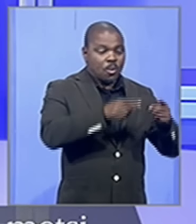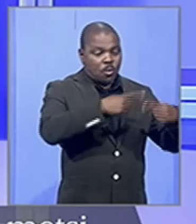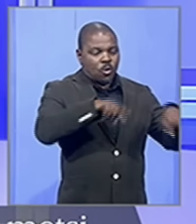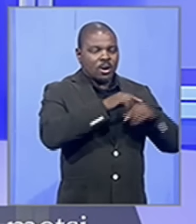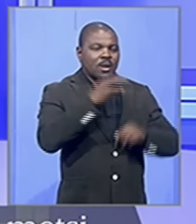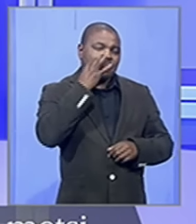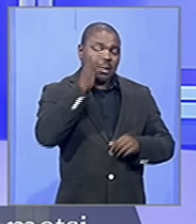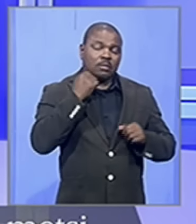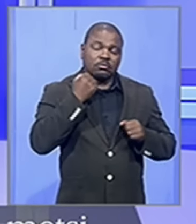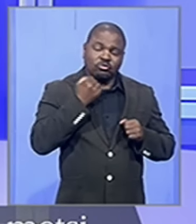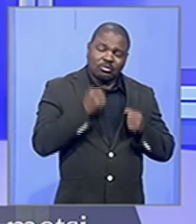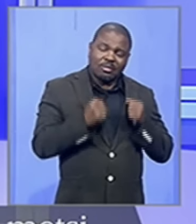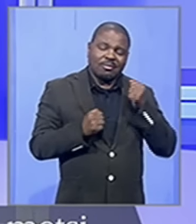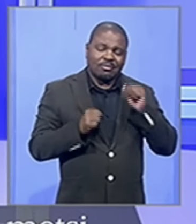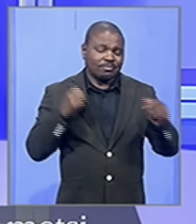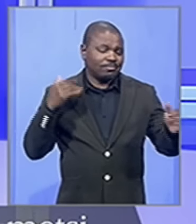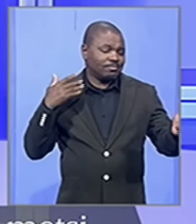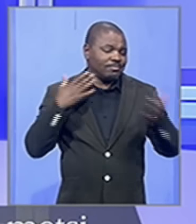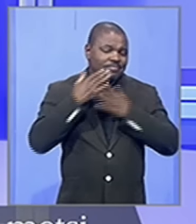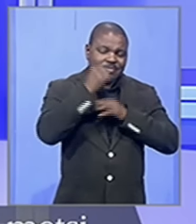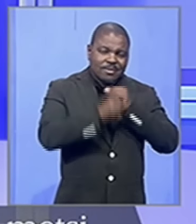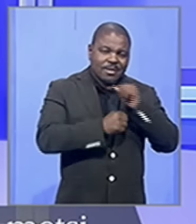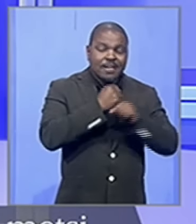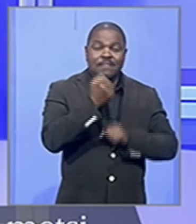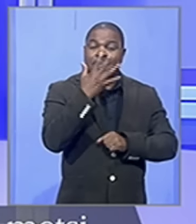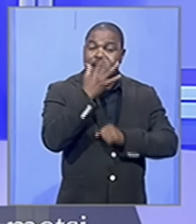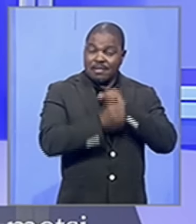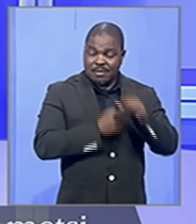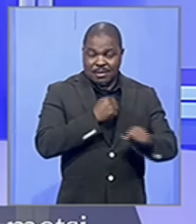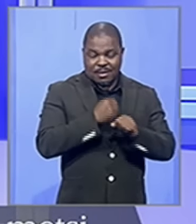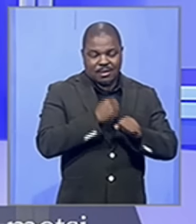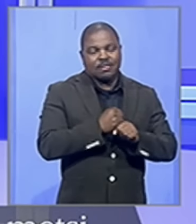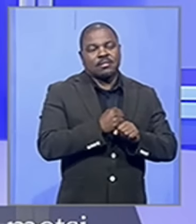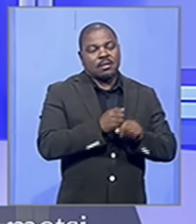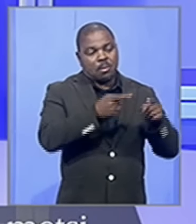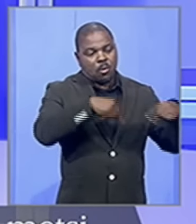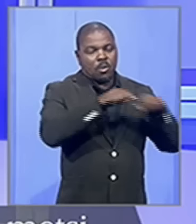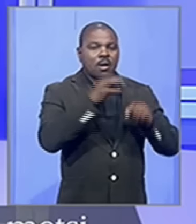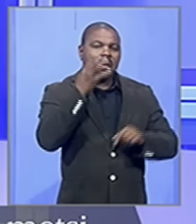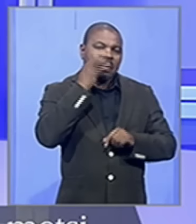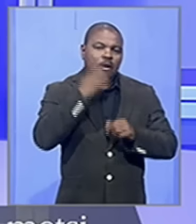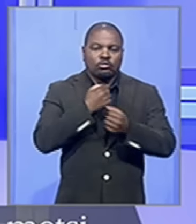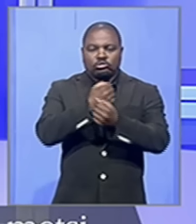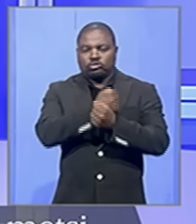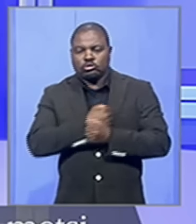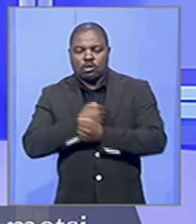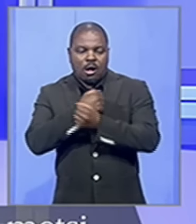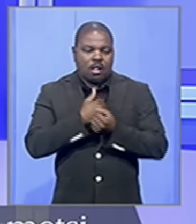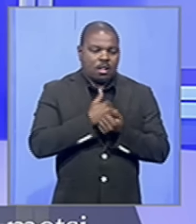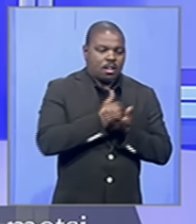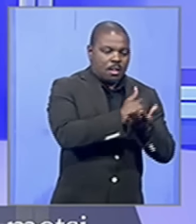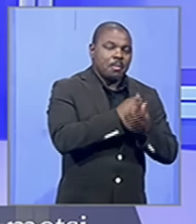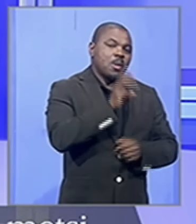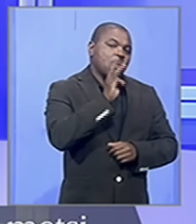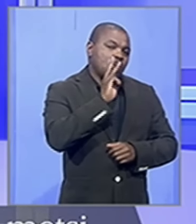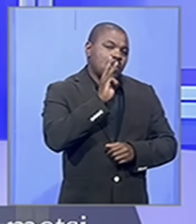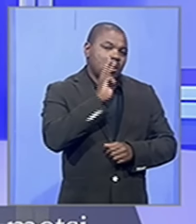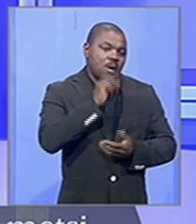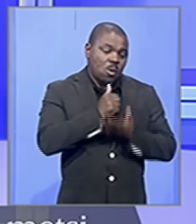ba kgaratlha ka mathata a metsi dingwaga di le tlhano ga jaana baagi ba re ditraka tse di ba isetsang metsi di sa metsi